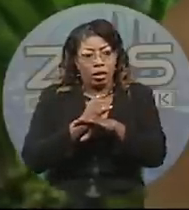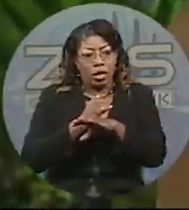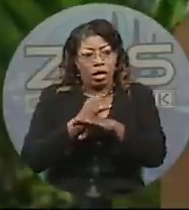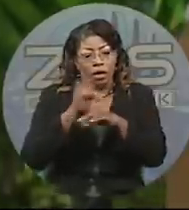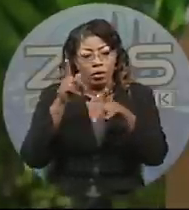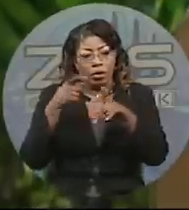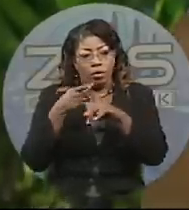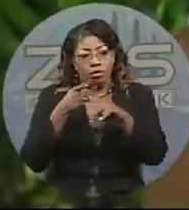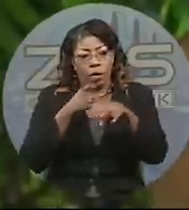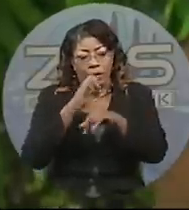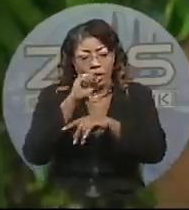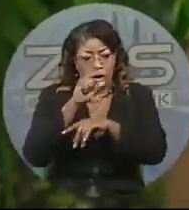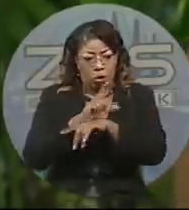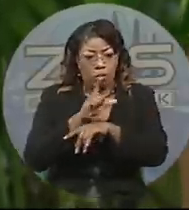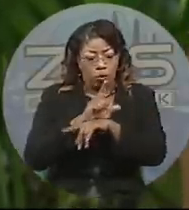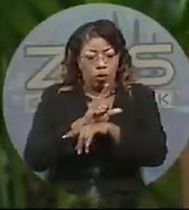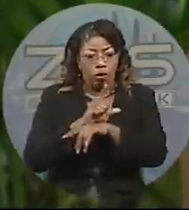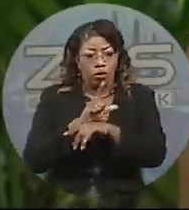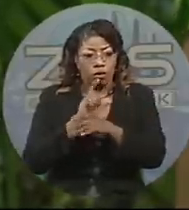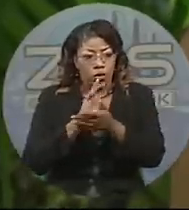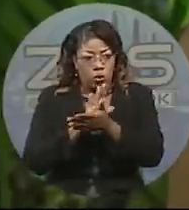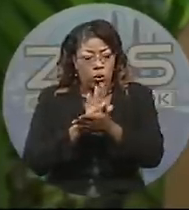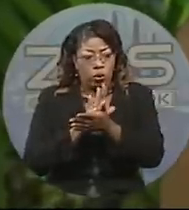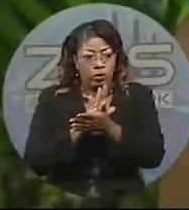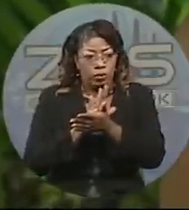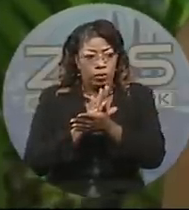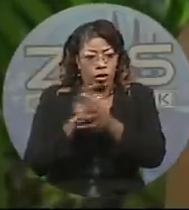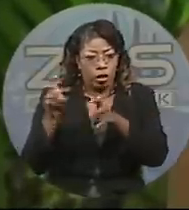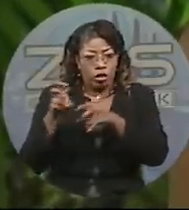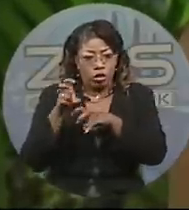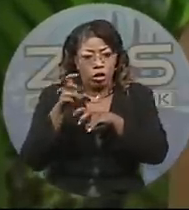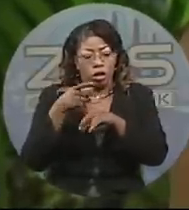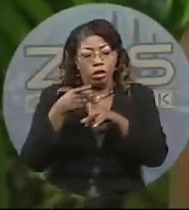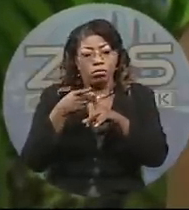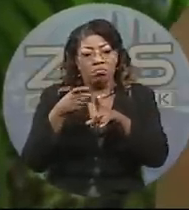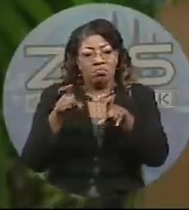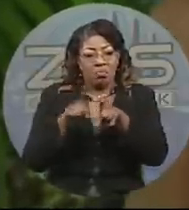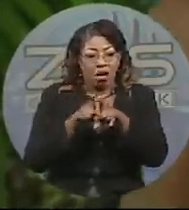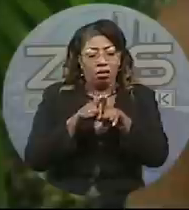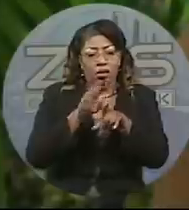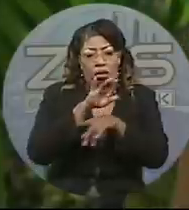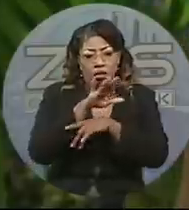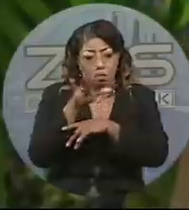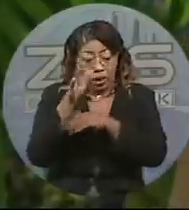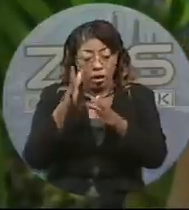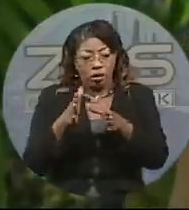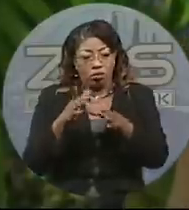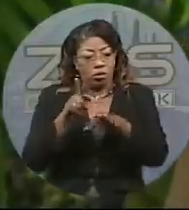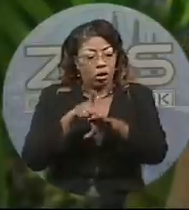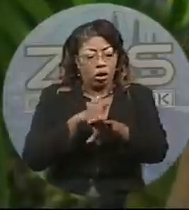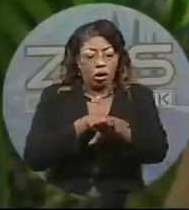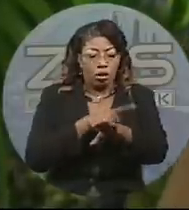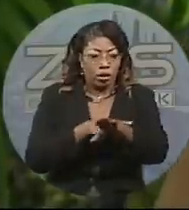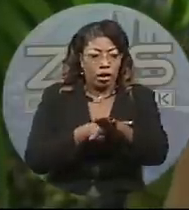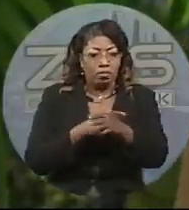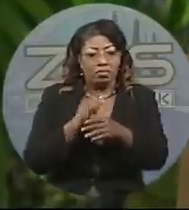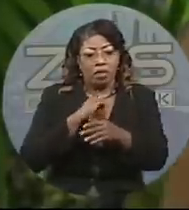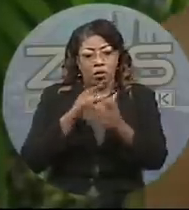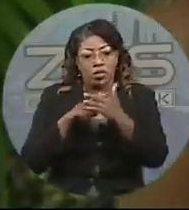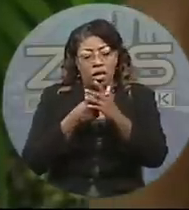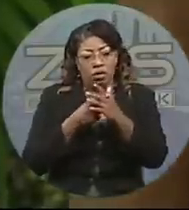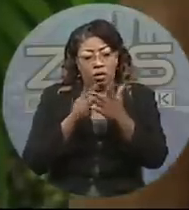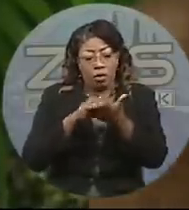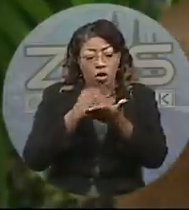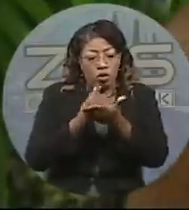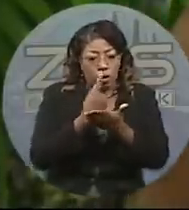is representing the Eleuthera District. She says her journey as a speller has been a long one. I started spelling since I was in grade